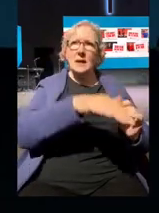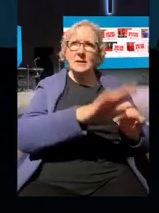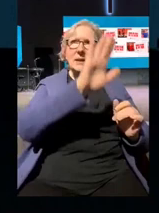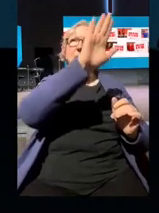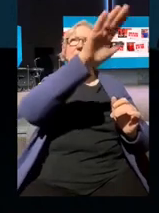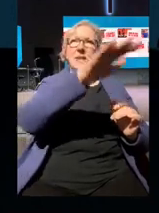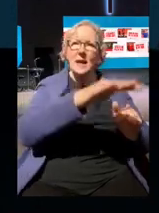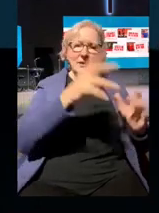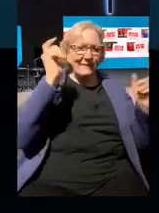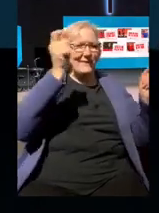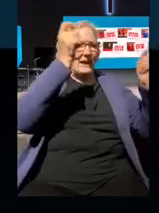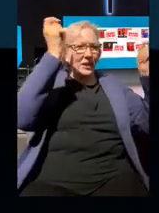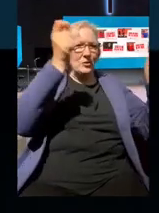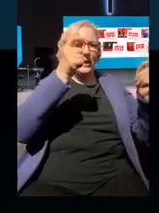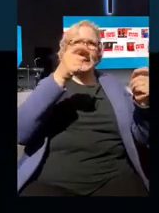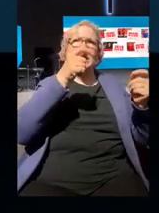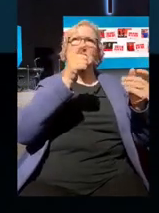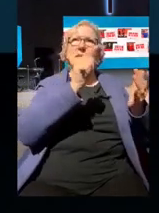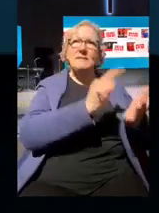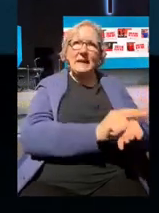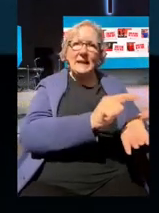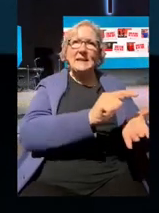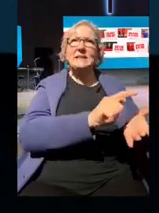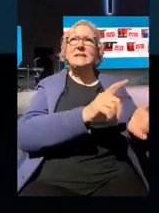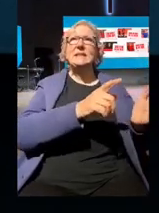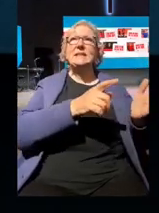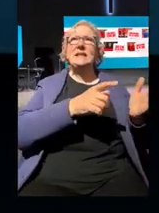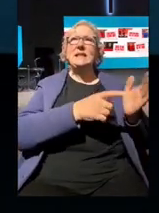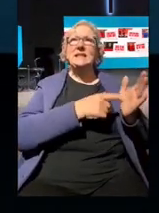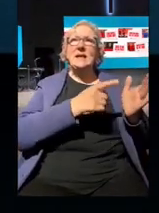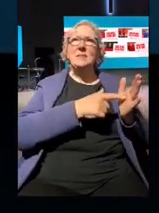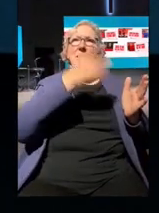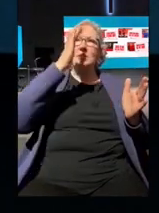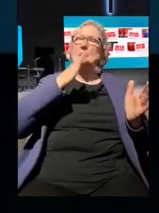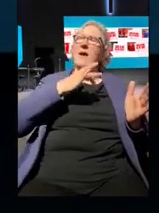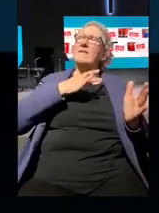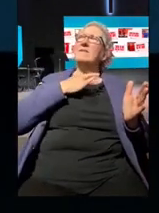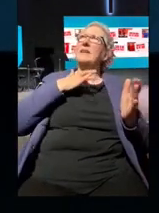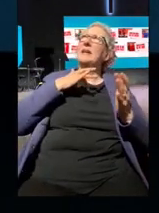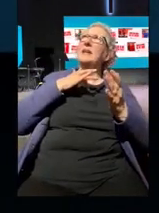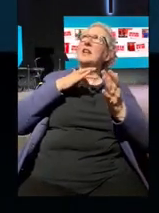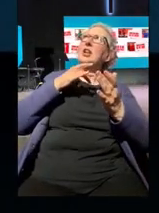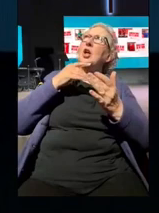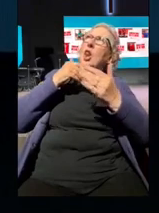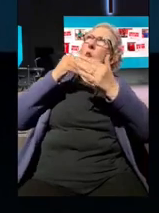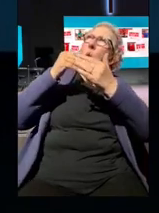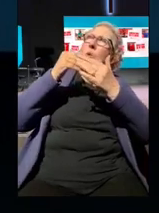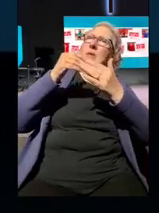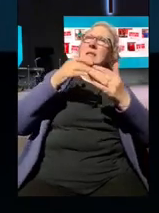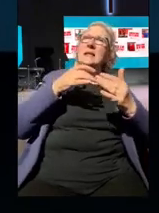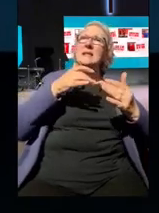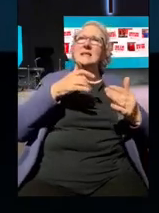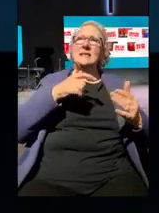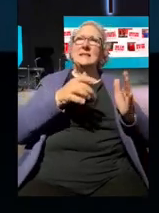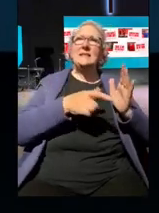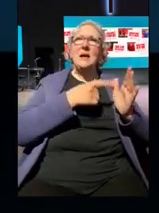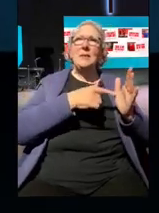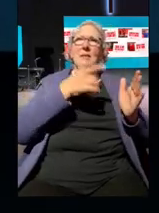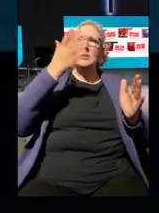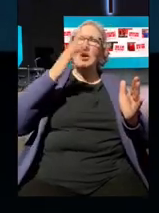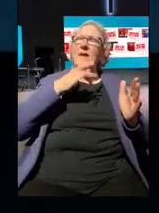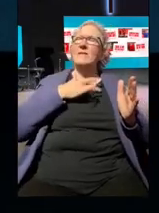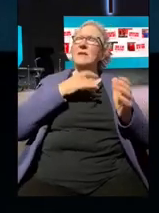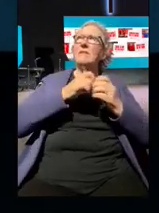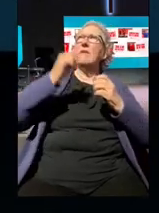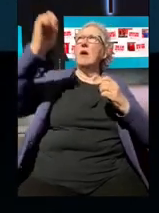defeats. There are times when God feels close to us. There's times when God feels far away from us.